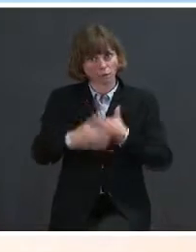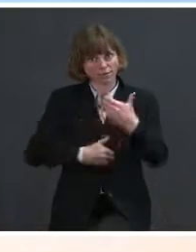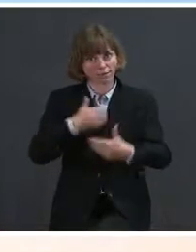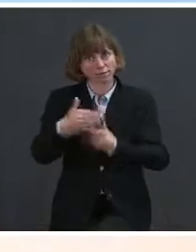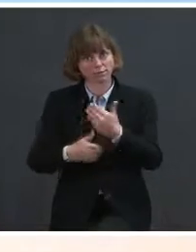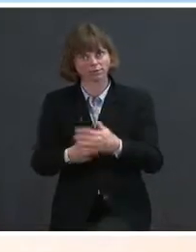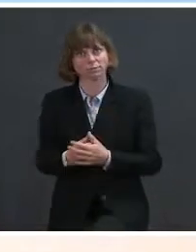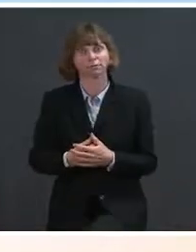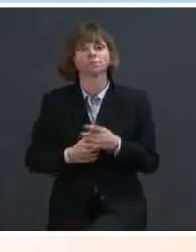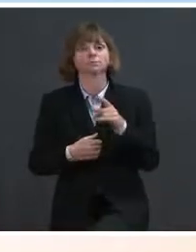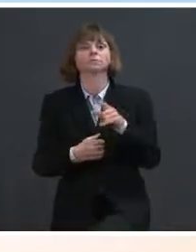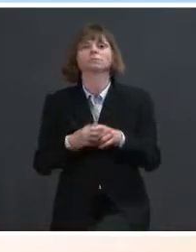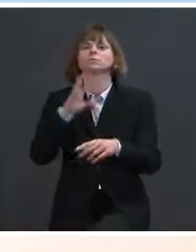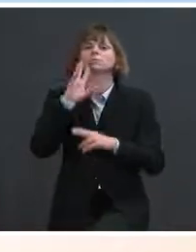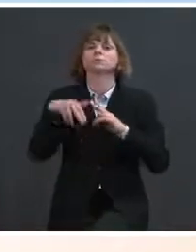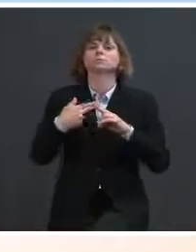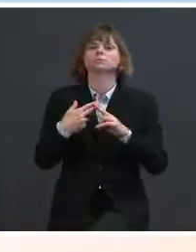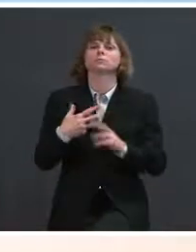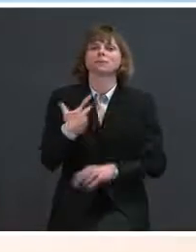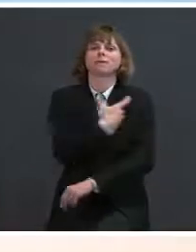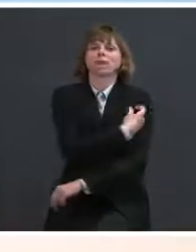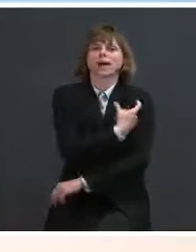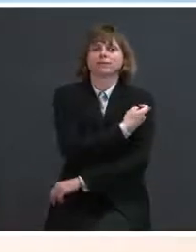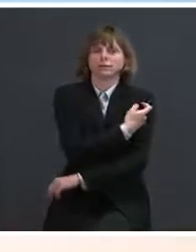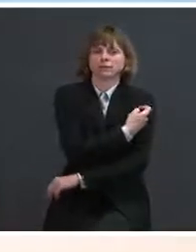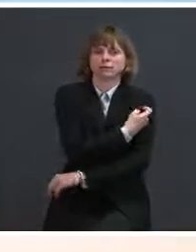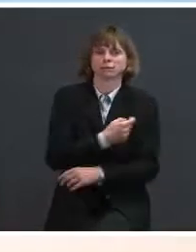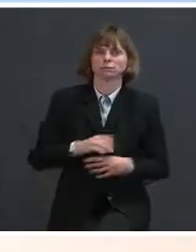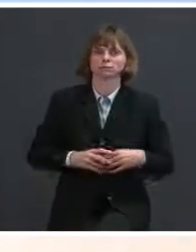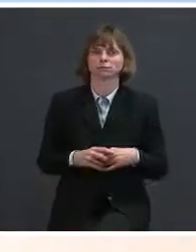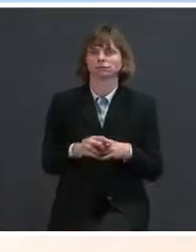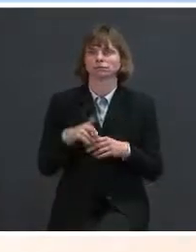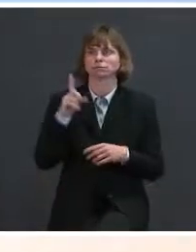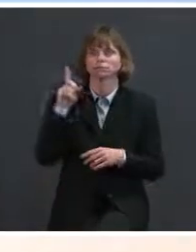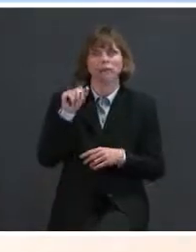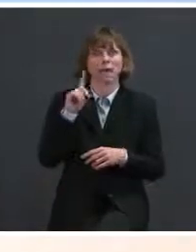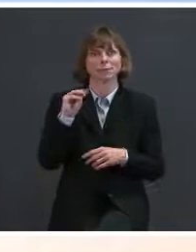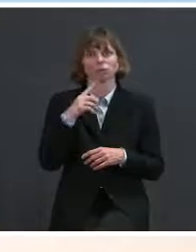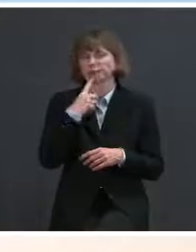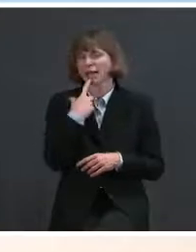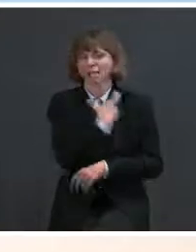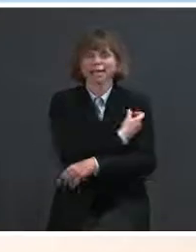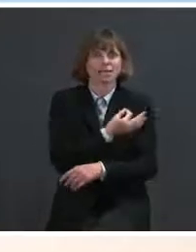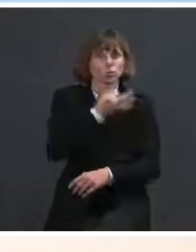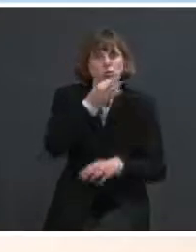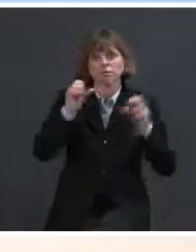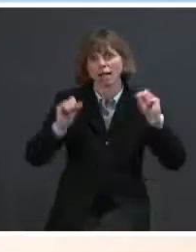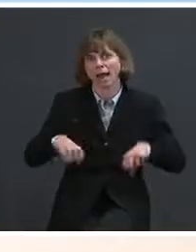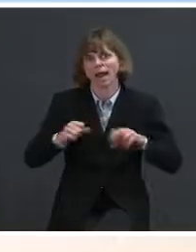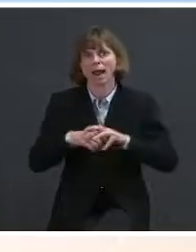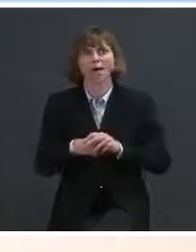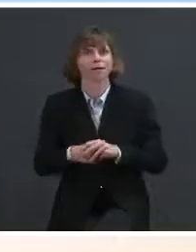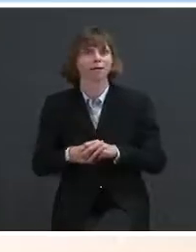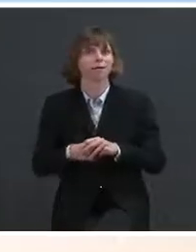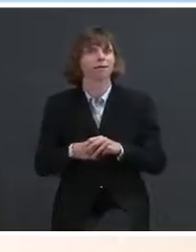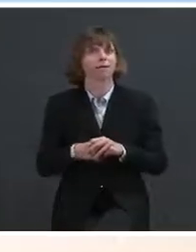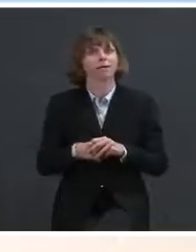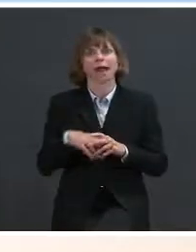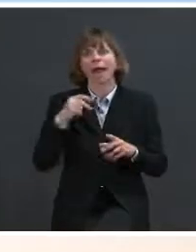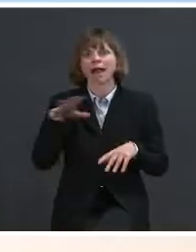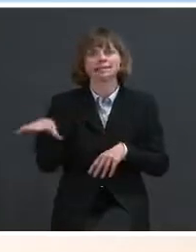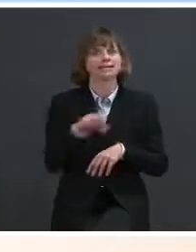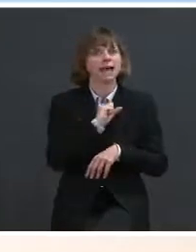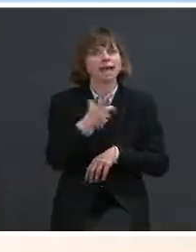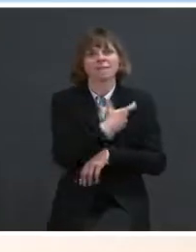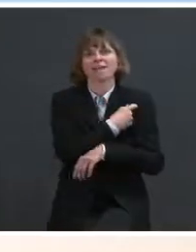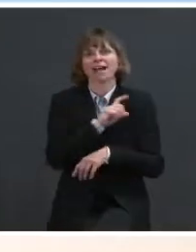the vaccine, the administration is saying, hey, get vaccinated as soon as you can with the vaccine that's available to you first. Yeah.